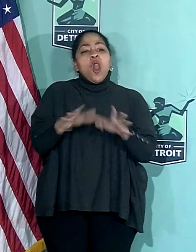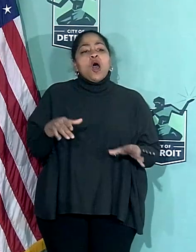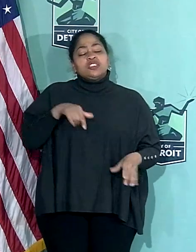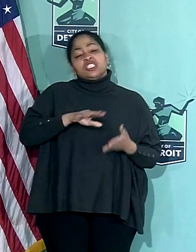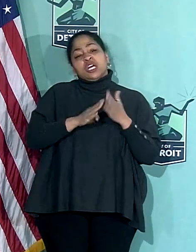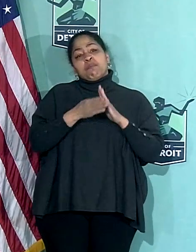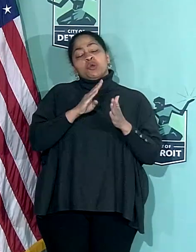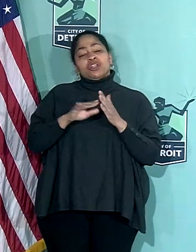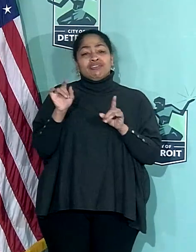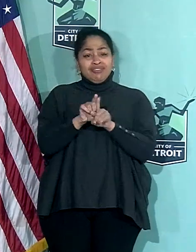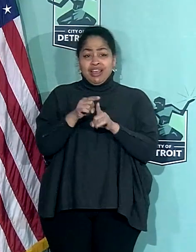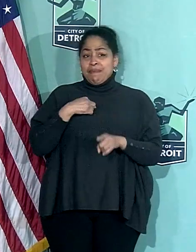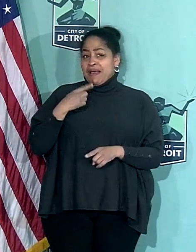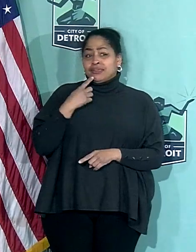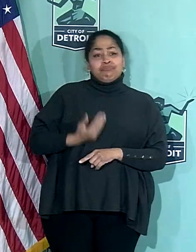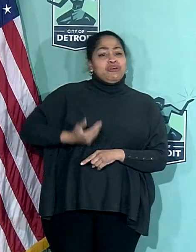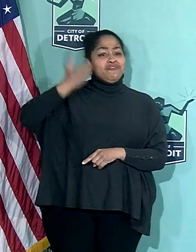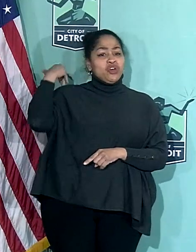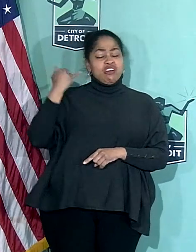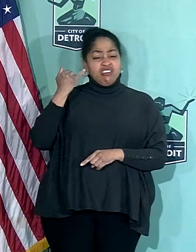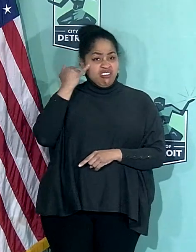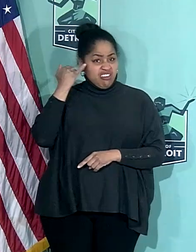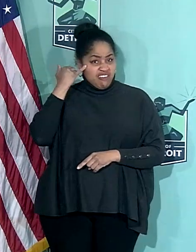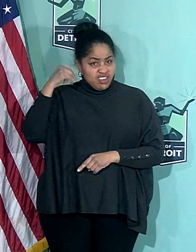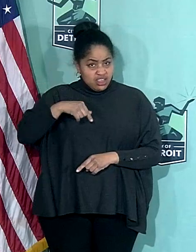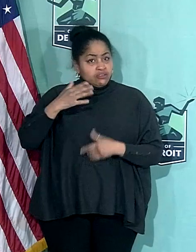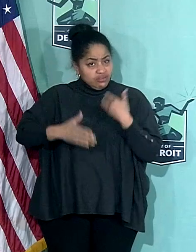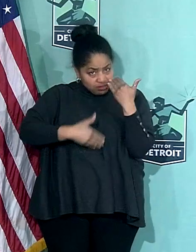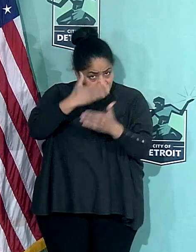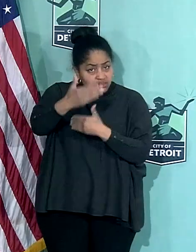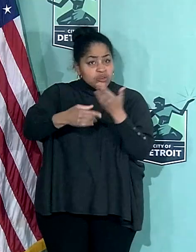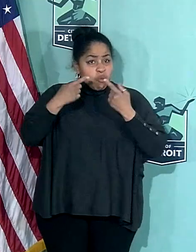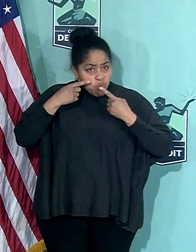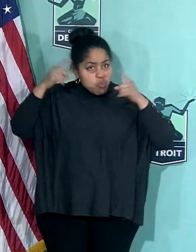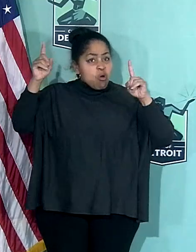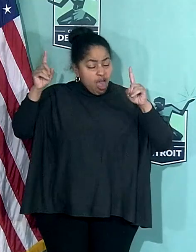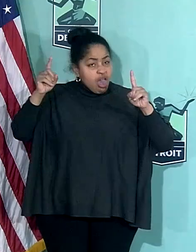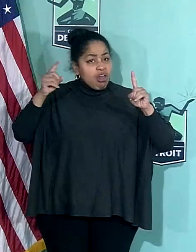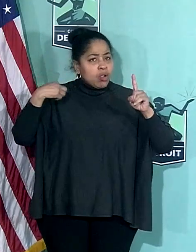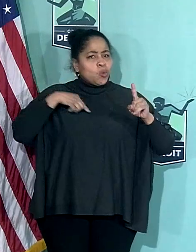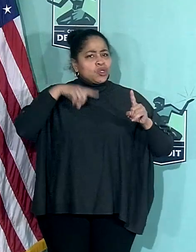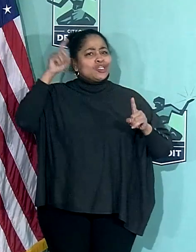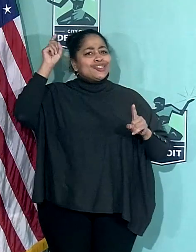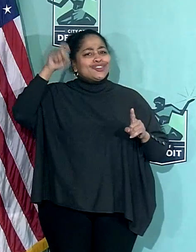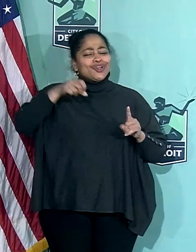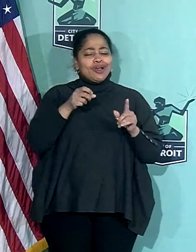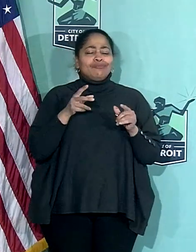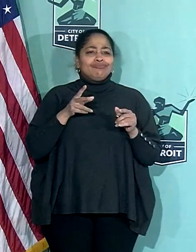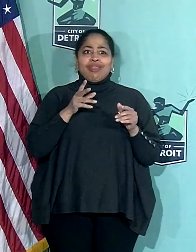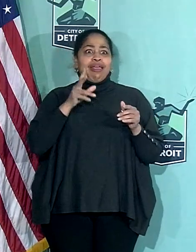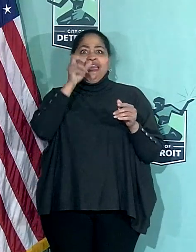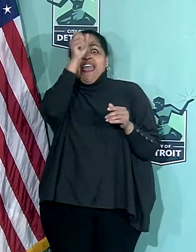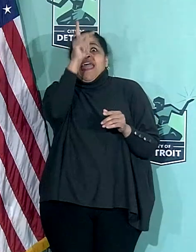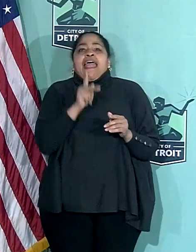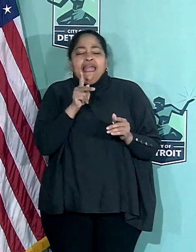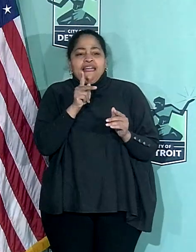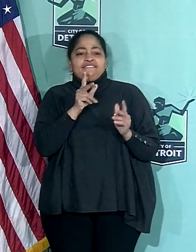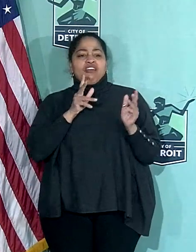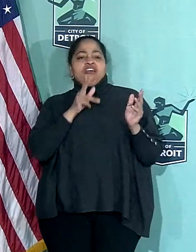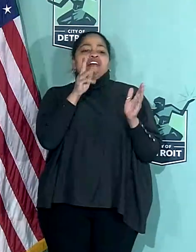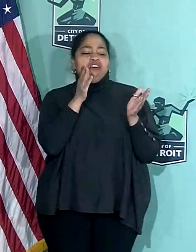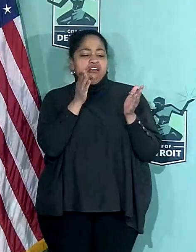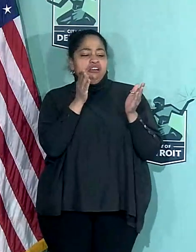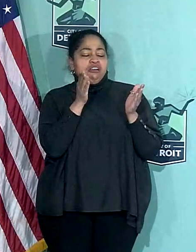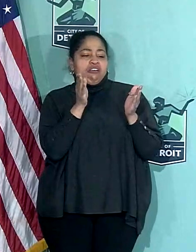I've said before, if this is going well, we should be cutting in half the number of